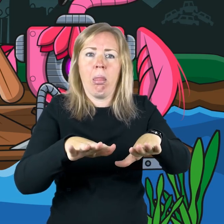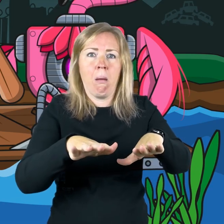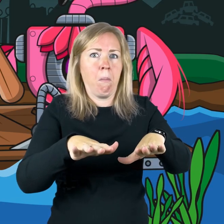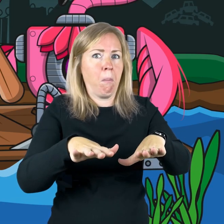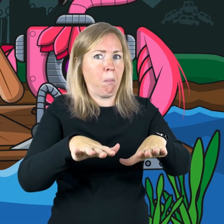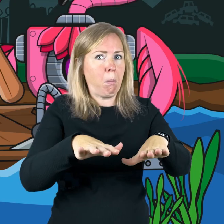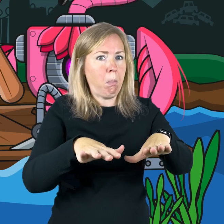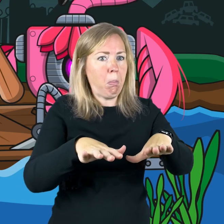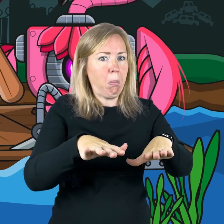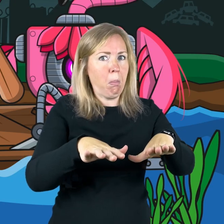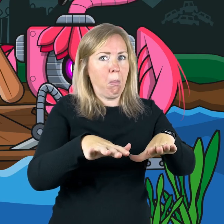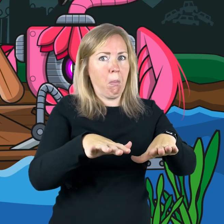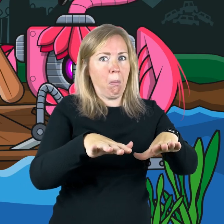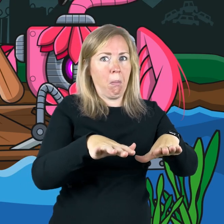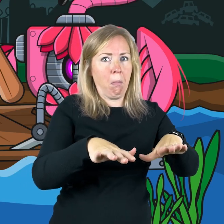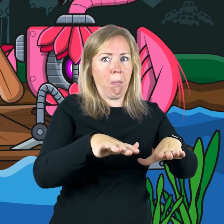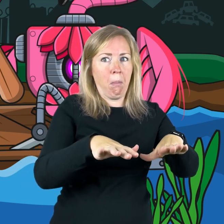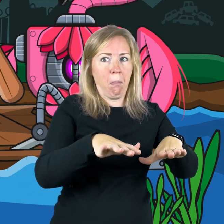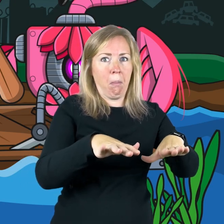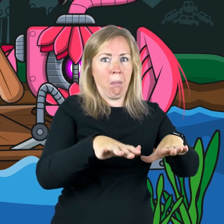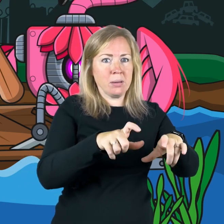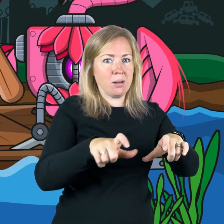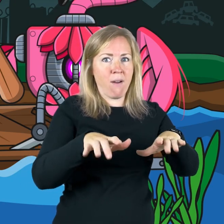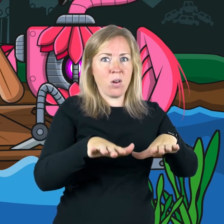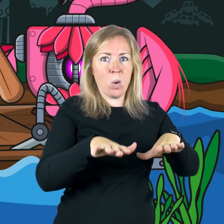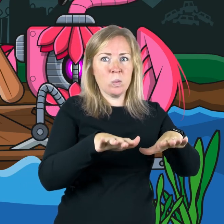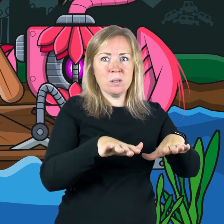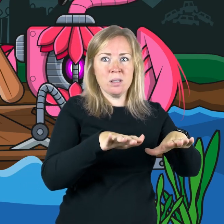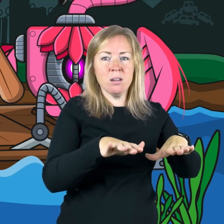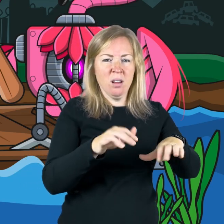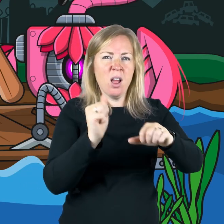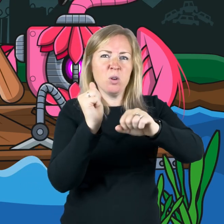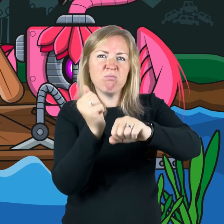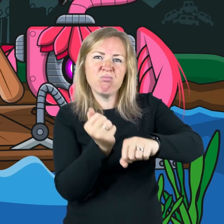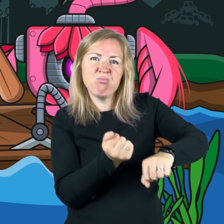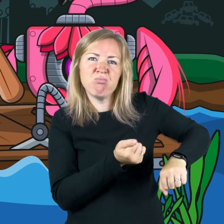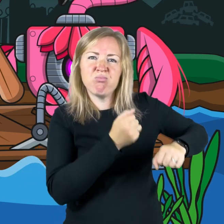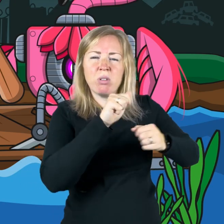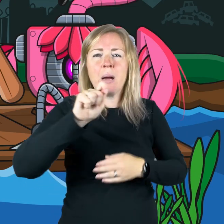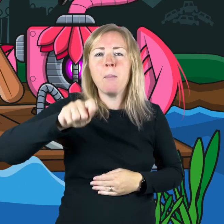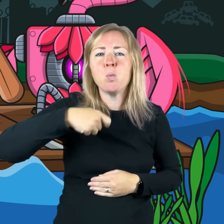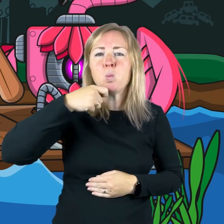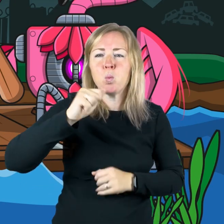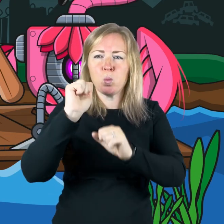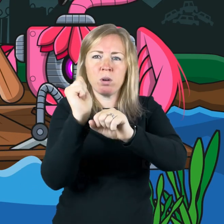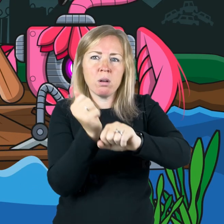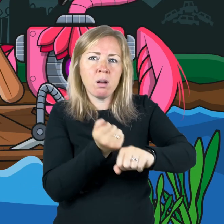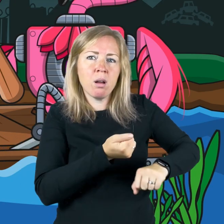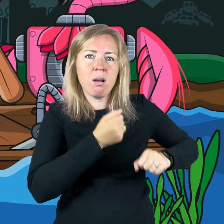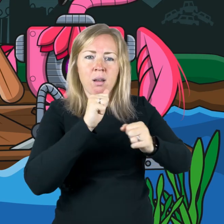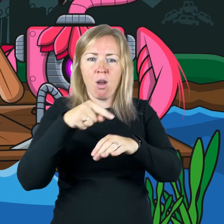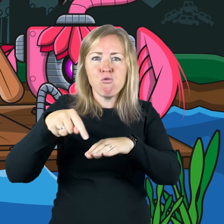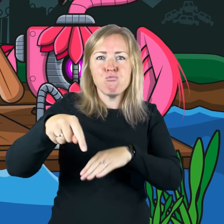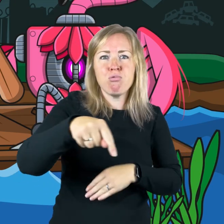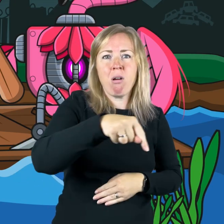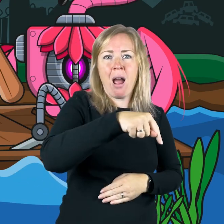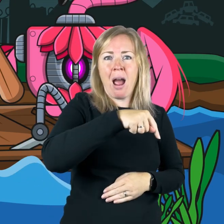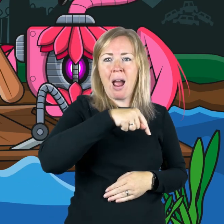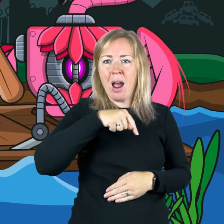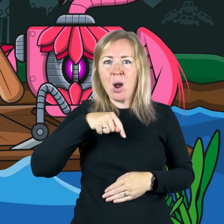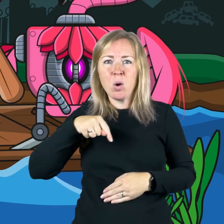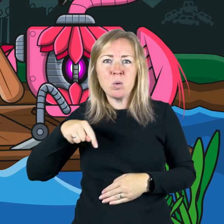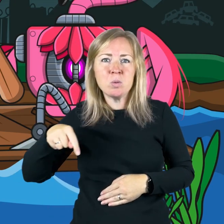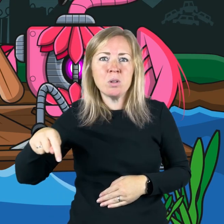raft remained afloat. Using her wooden spoon, she rowed around the lake, safe